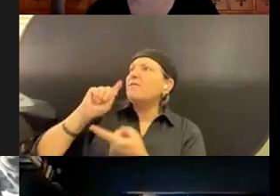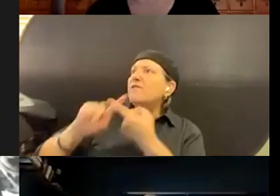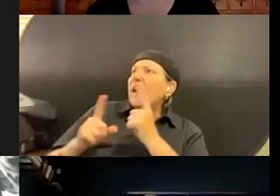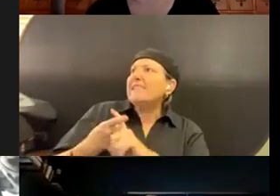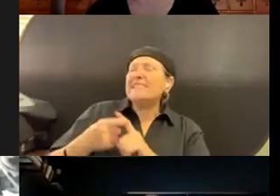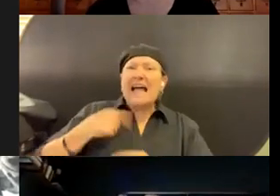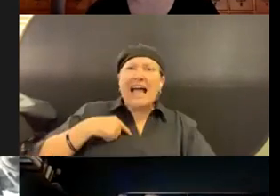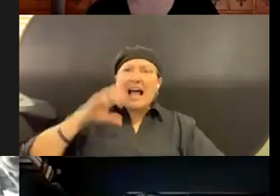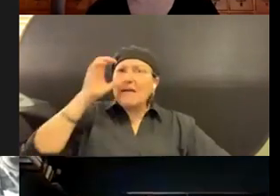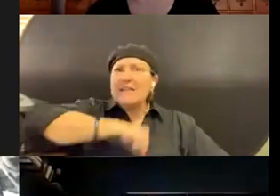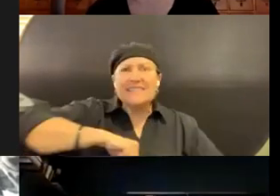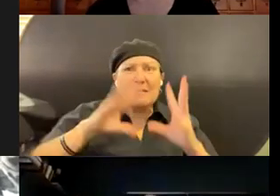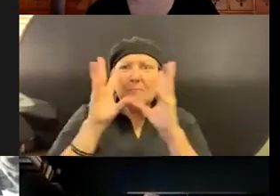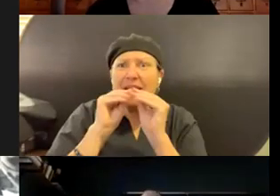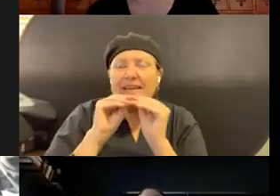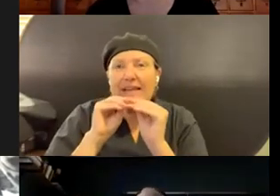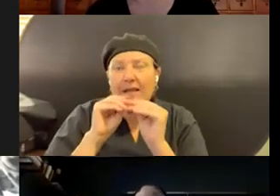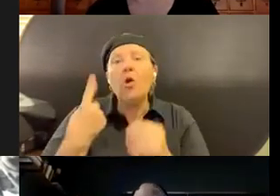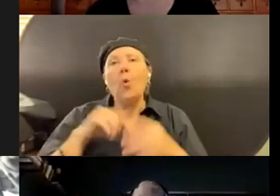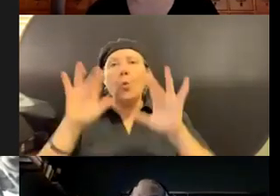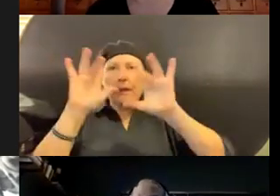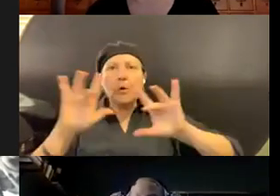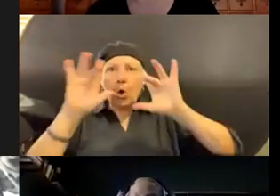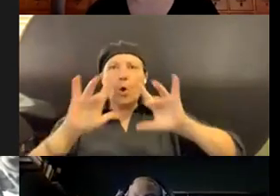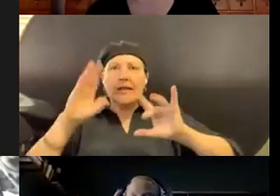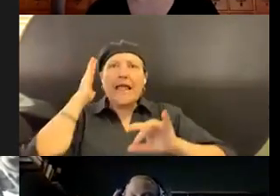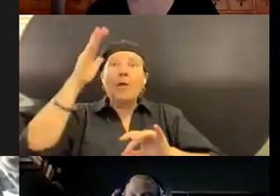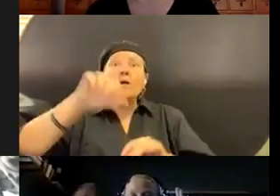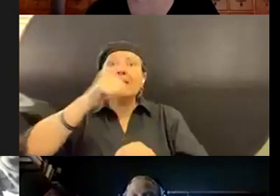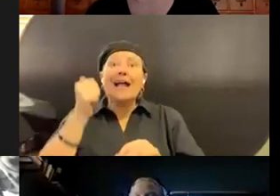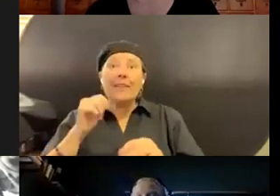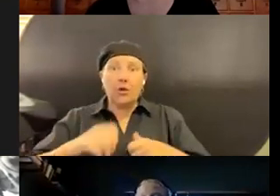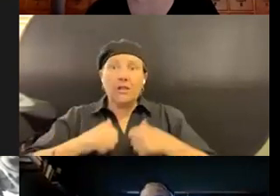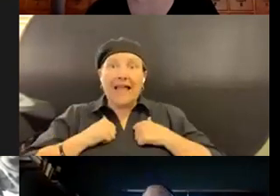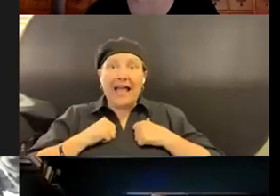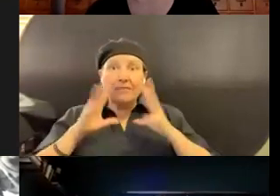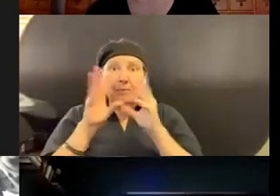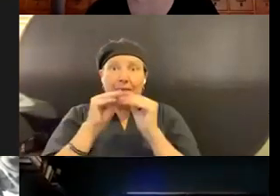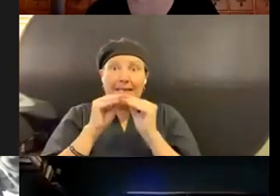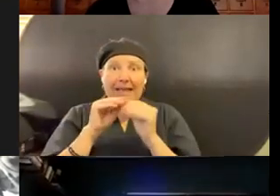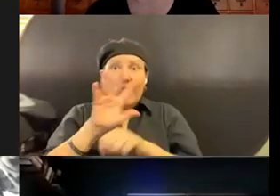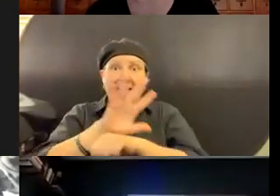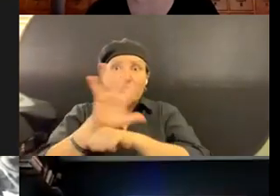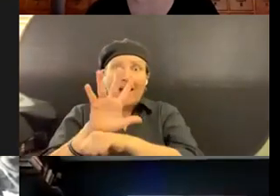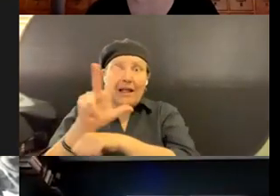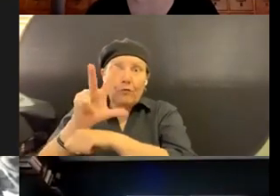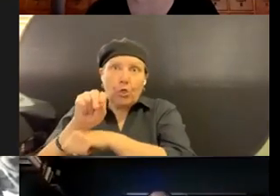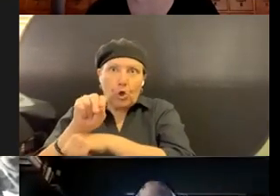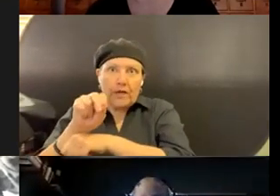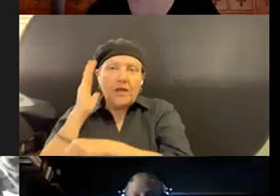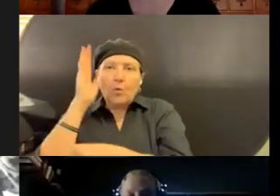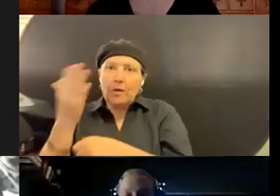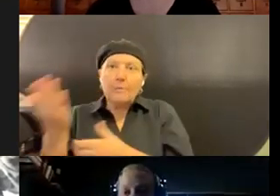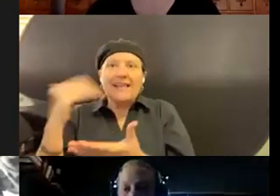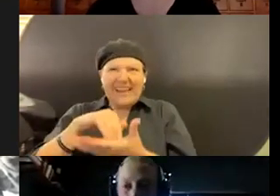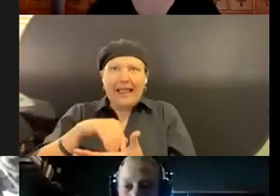and B, we're gonna have another live session at 5:30. So we're gonna do this one over again just to make sure that we